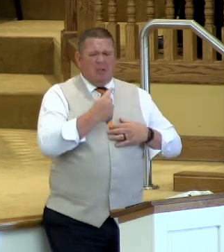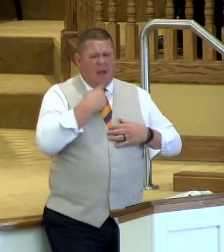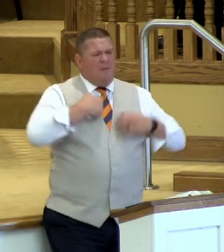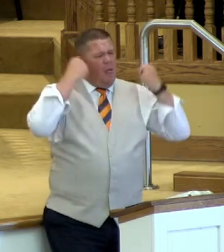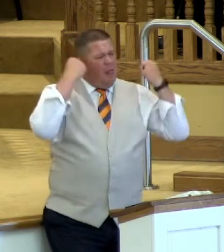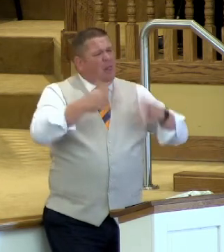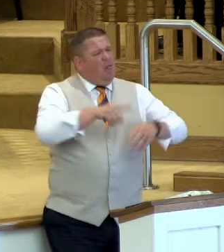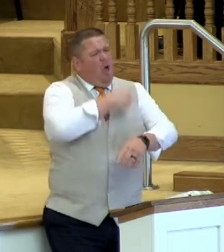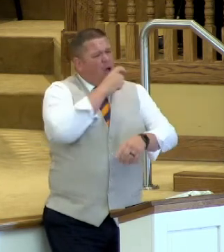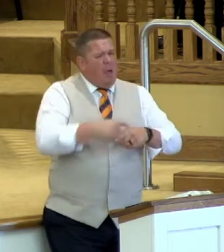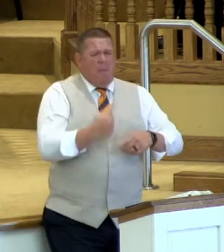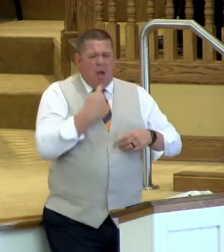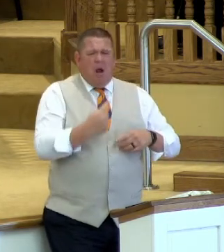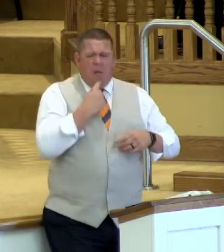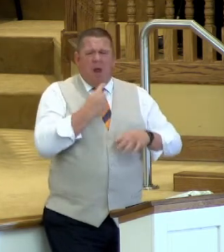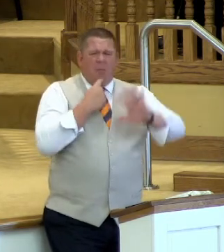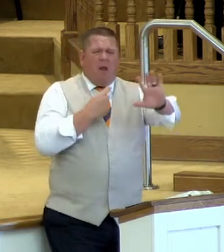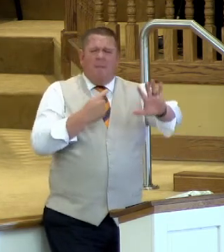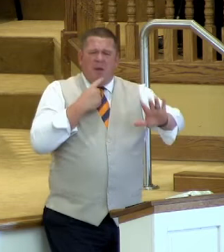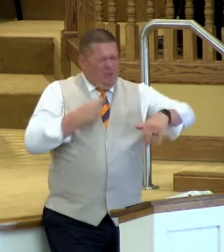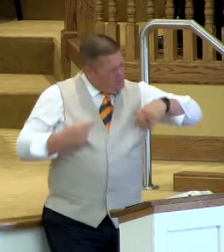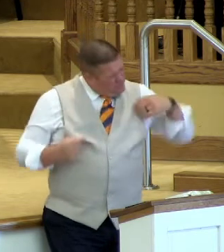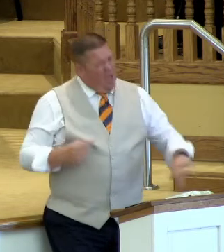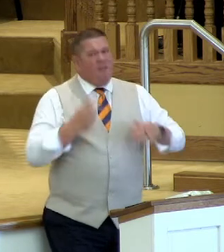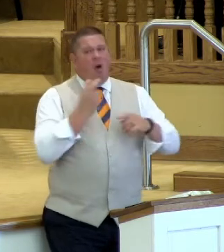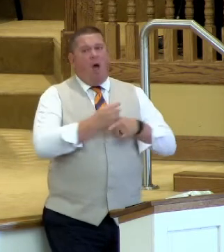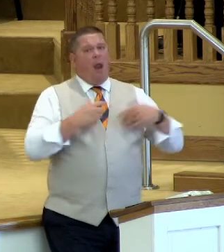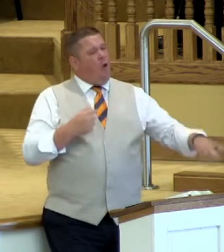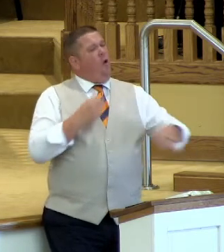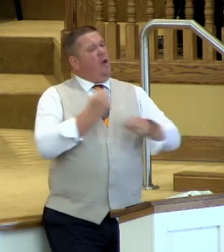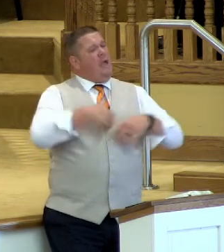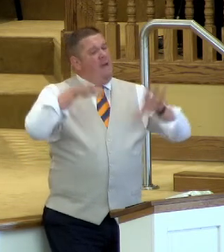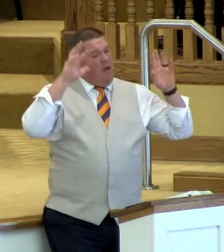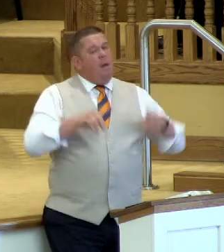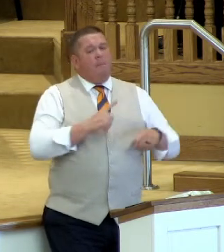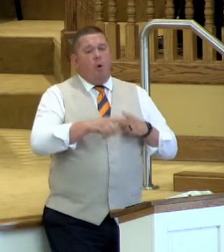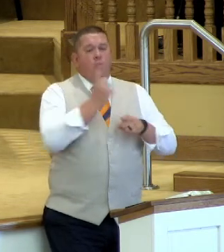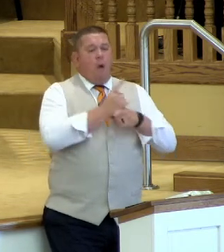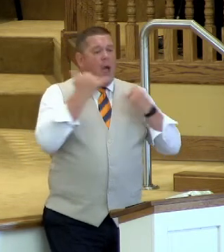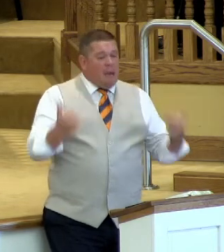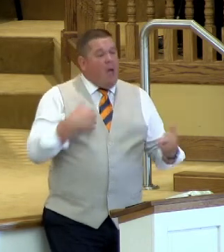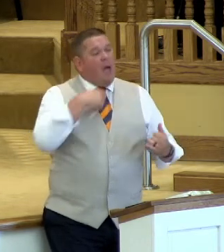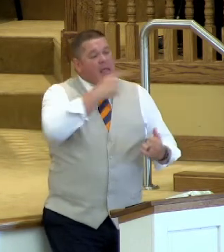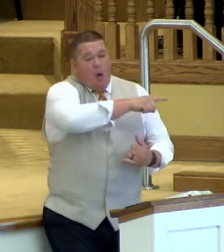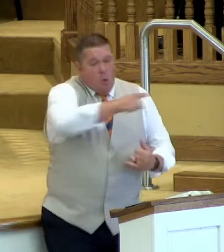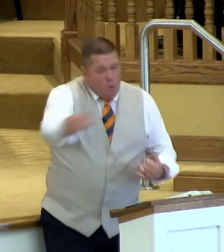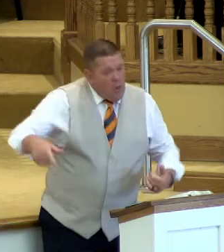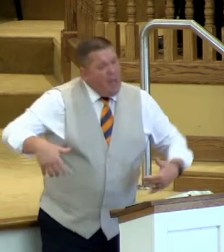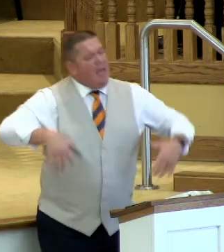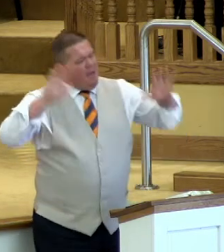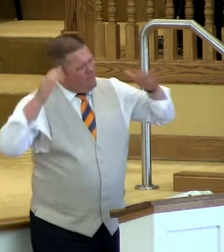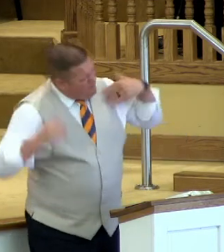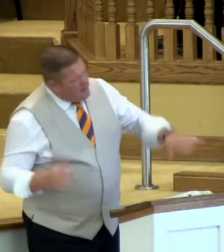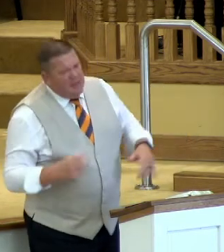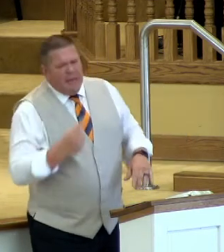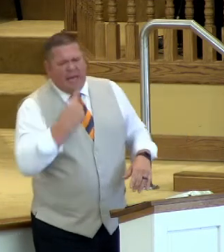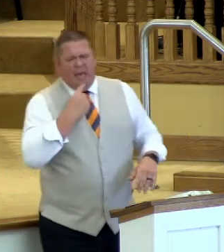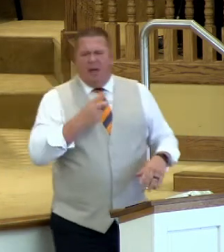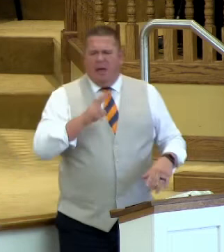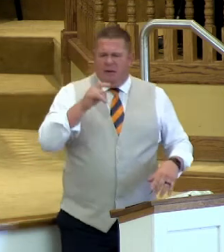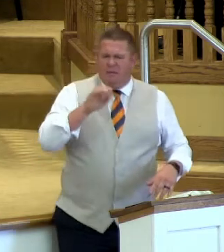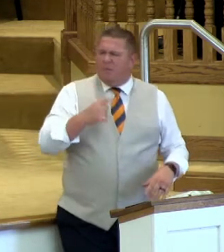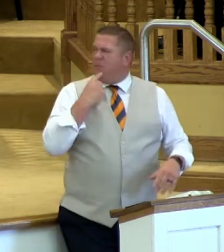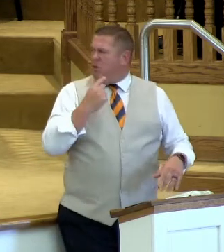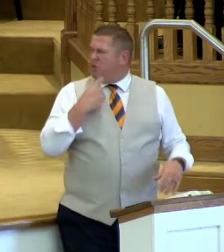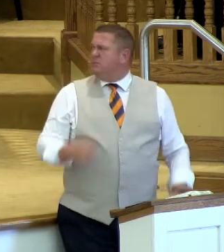for a long, long time, and I realize that it's hard to let go of it. It's hard to give it up, but right now I want to tell you guys to give up that viper of